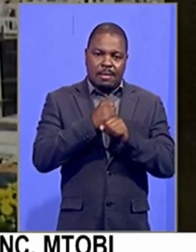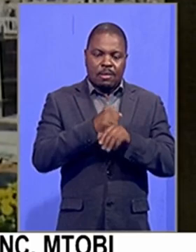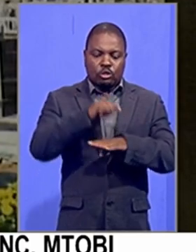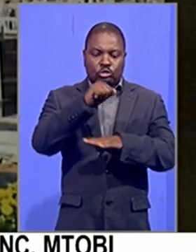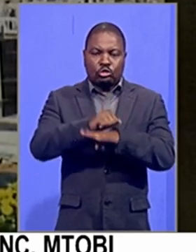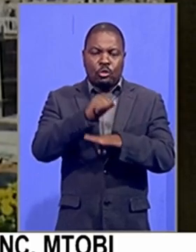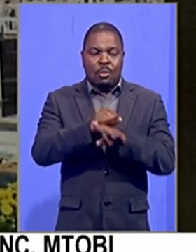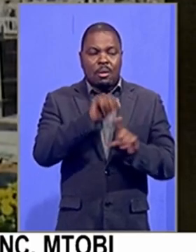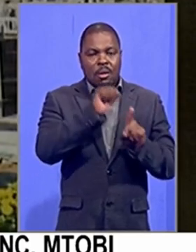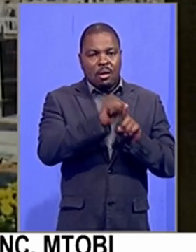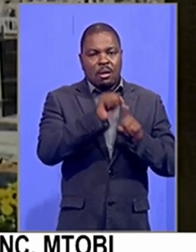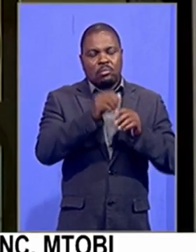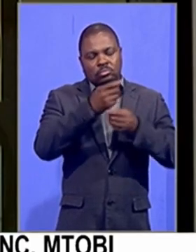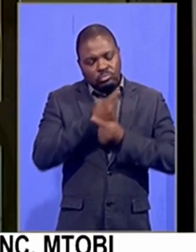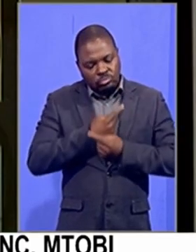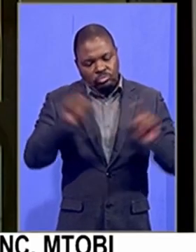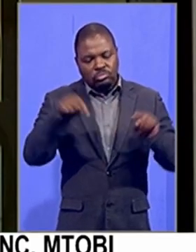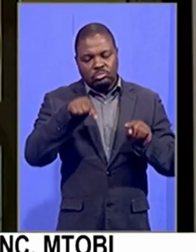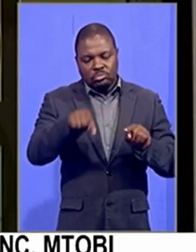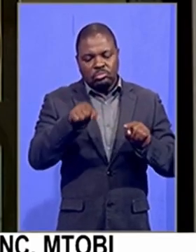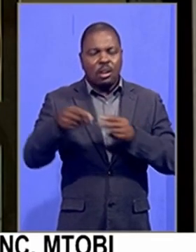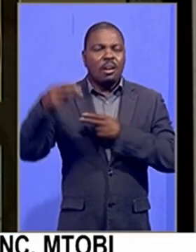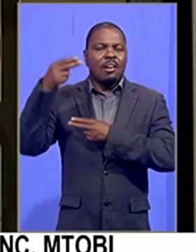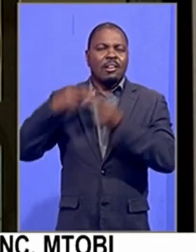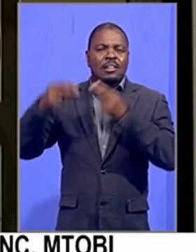hae le phatlaladitswe e le setsha sa